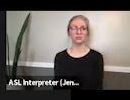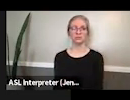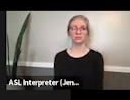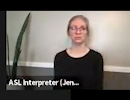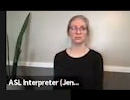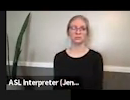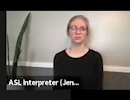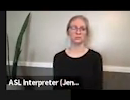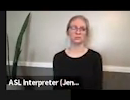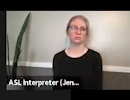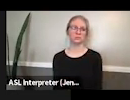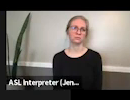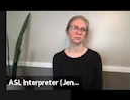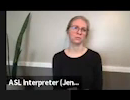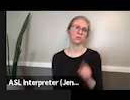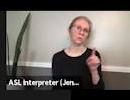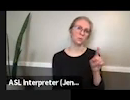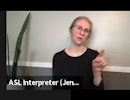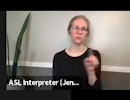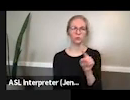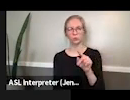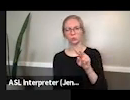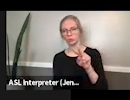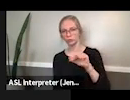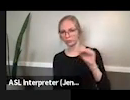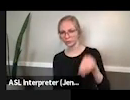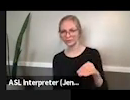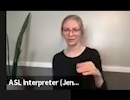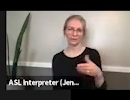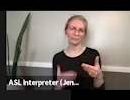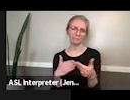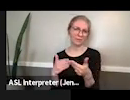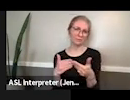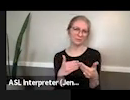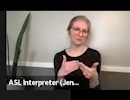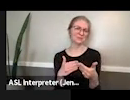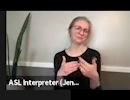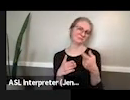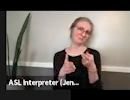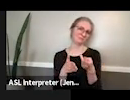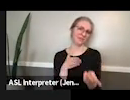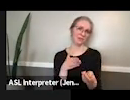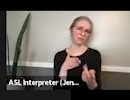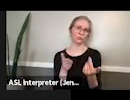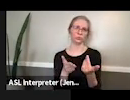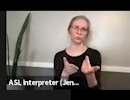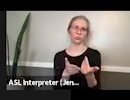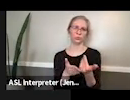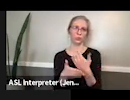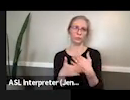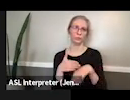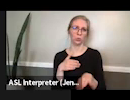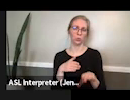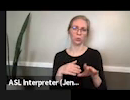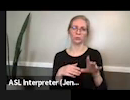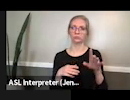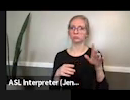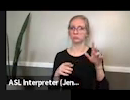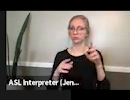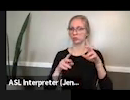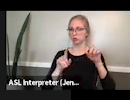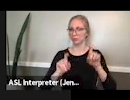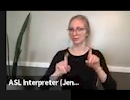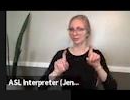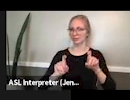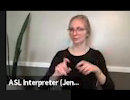approximately 1 to 2% of babies fail the newborn hearing screening. All right. If they do in